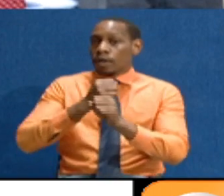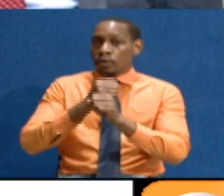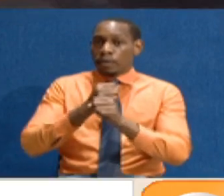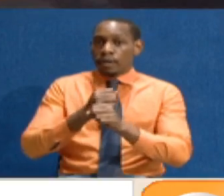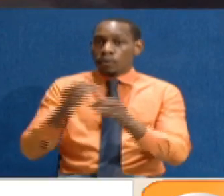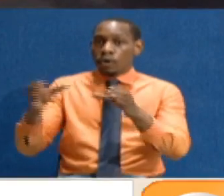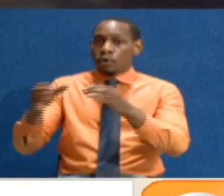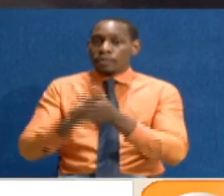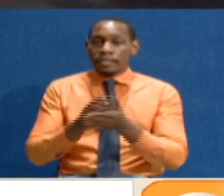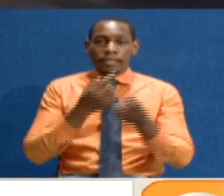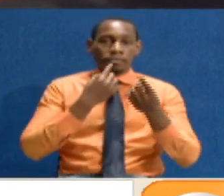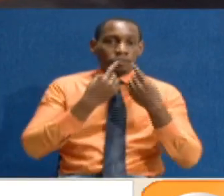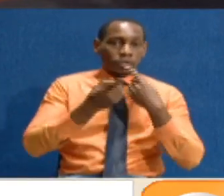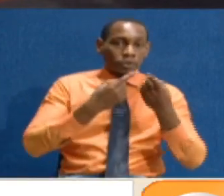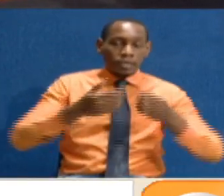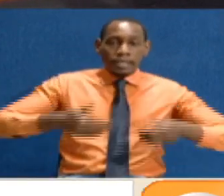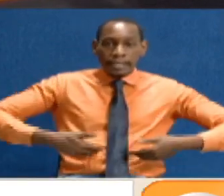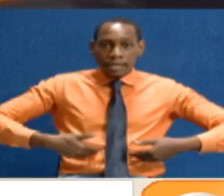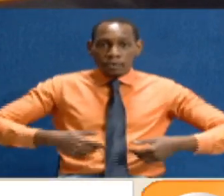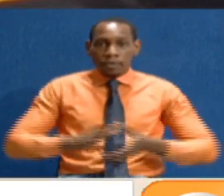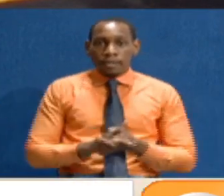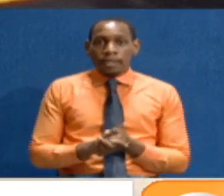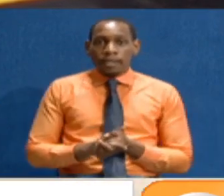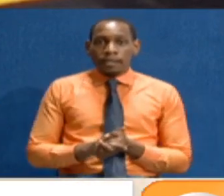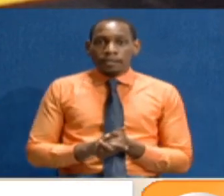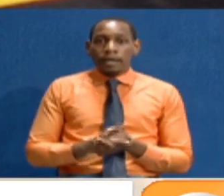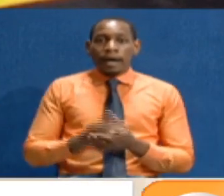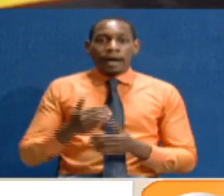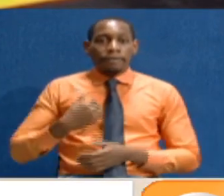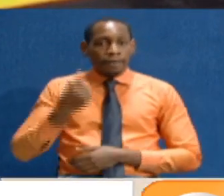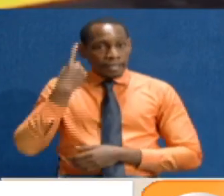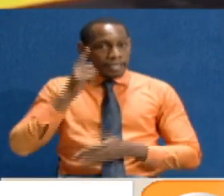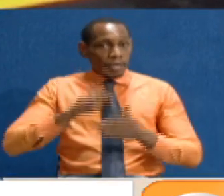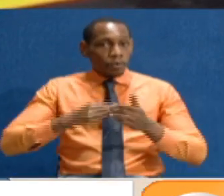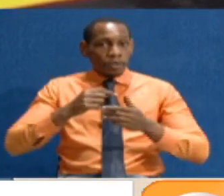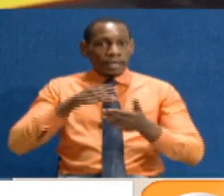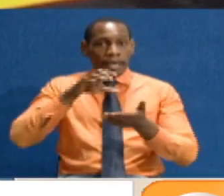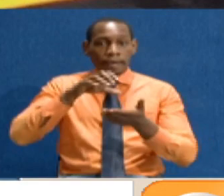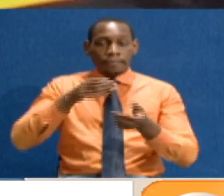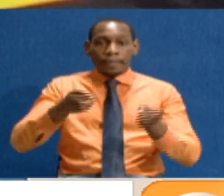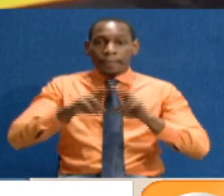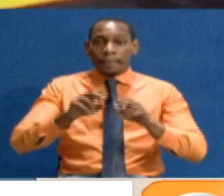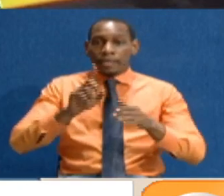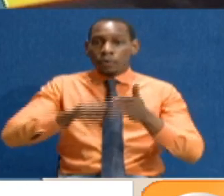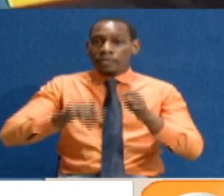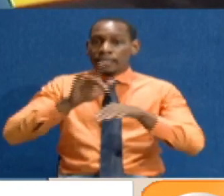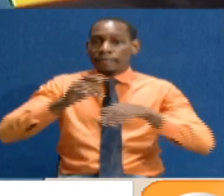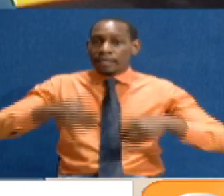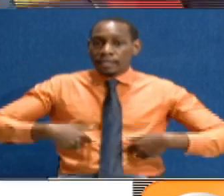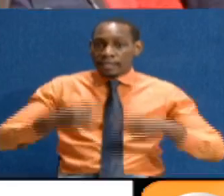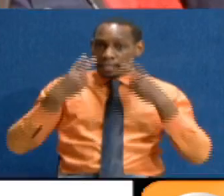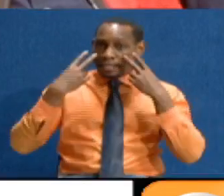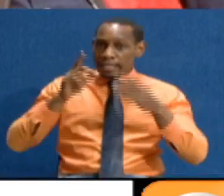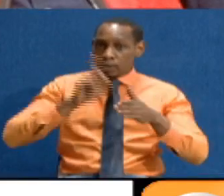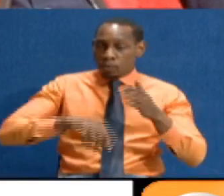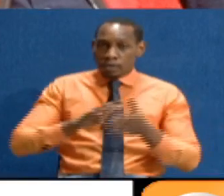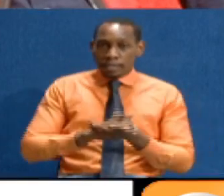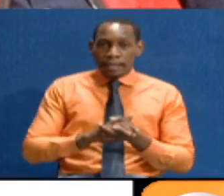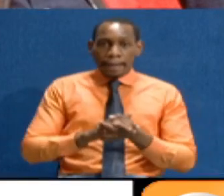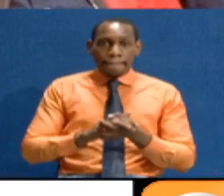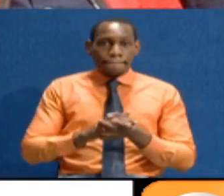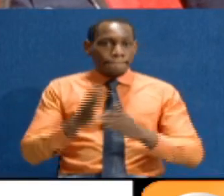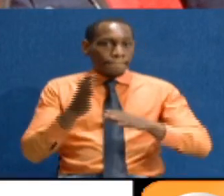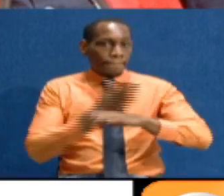in the community, talking to the youth. You have a pulse on what's happening, you know, what's troubling them. What have you observed in